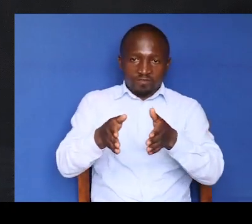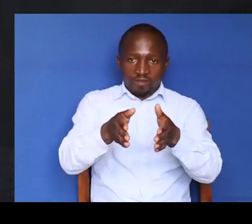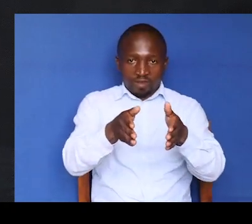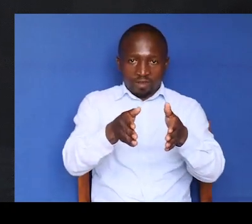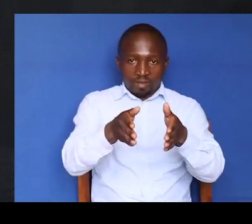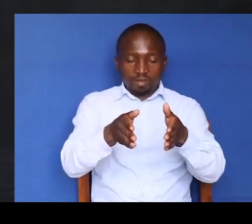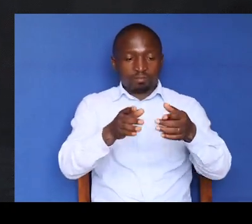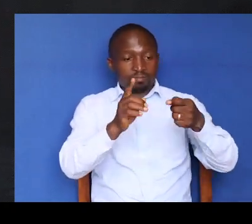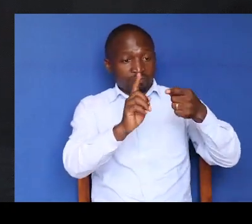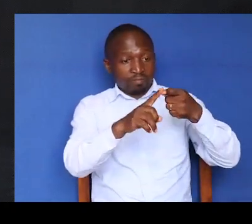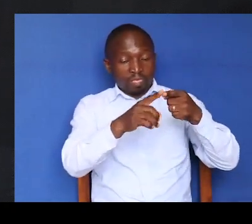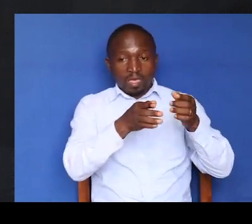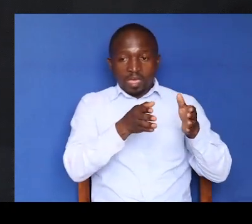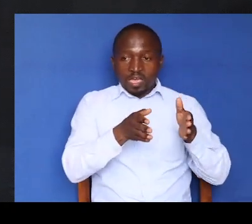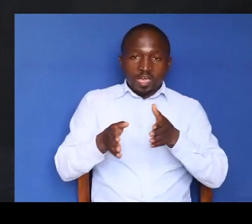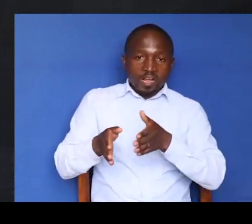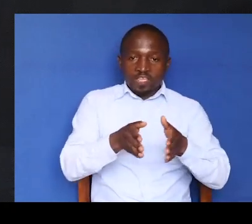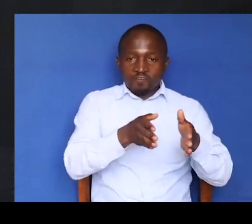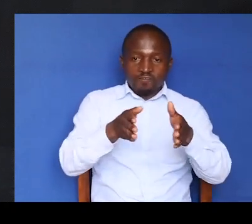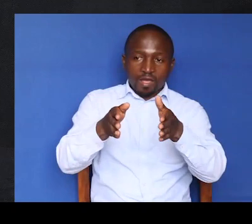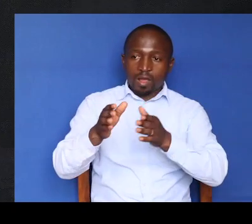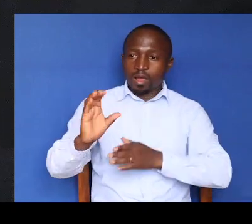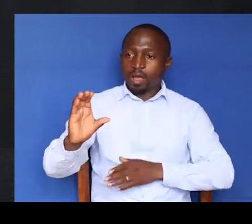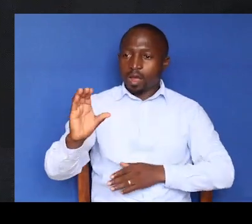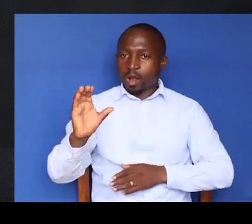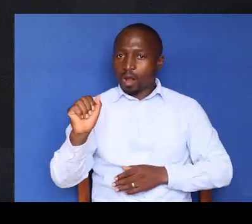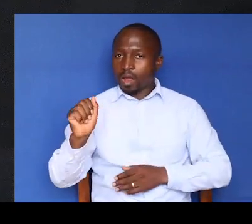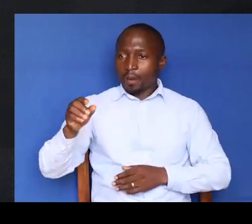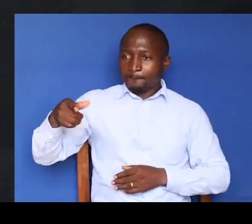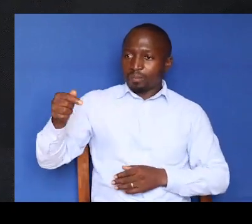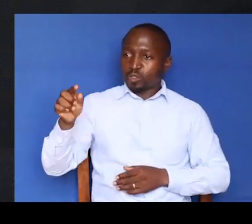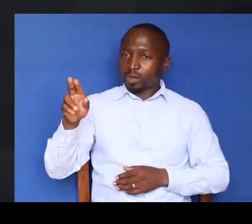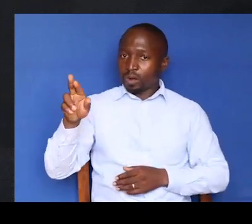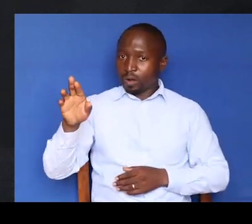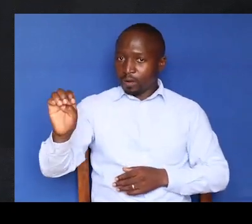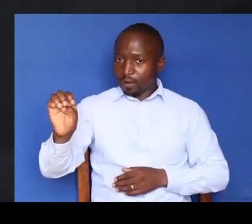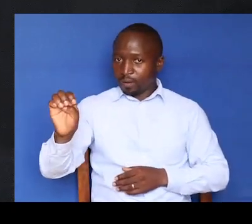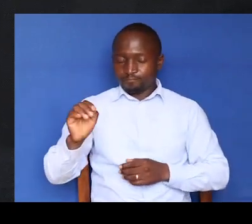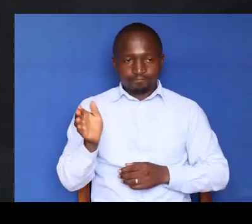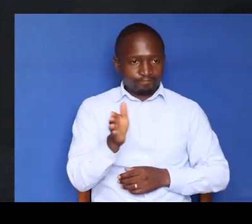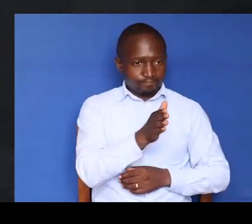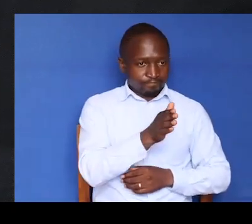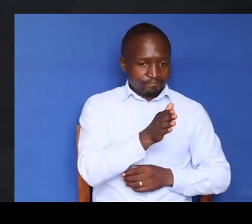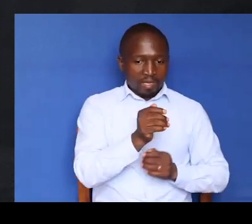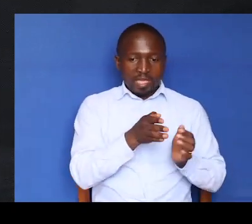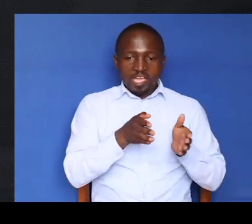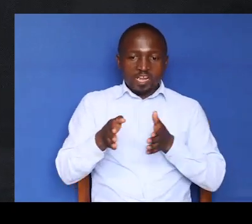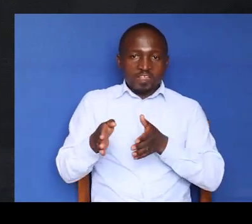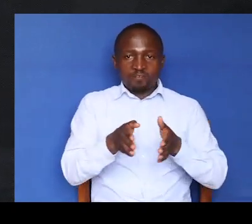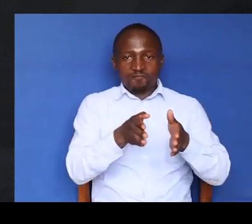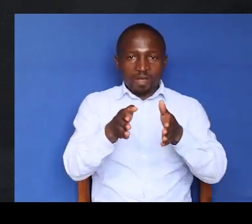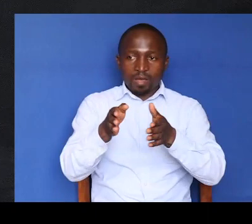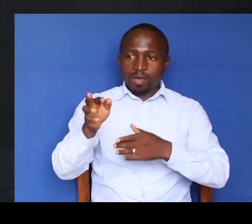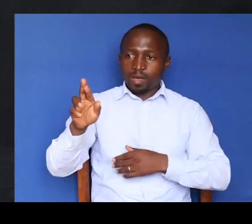river capture and the river regime. We are going to study the two by